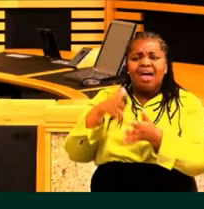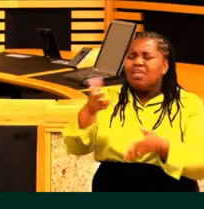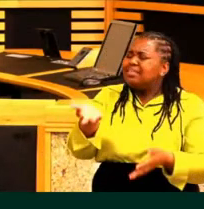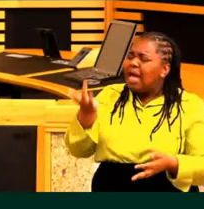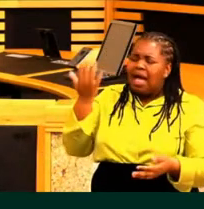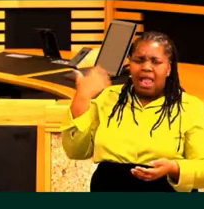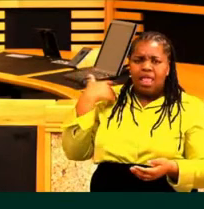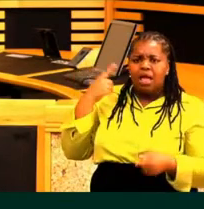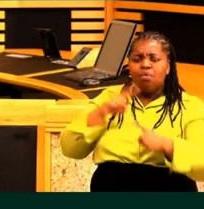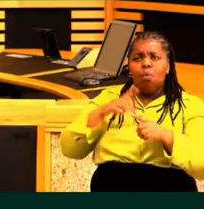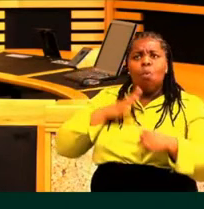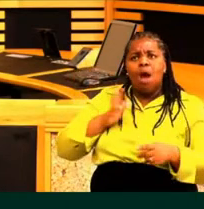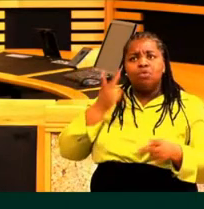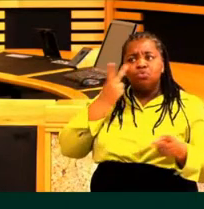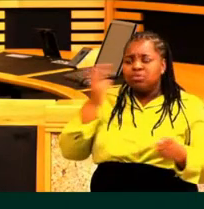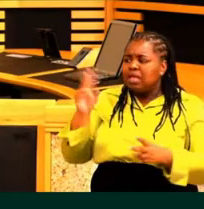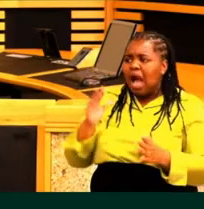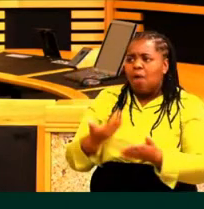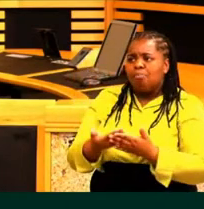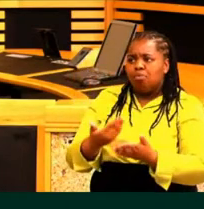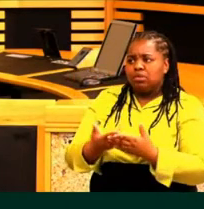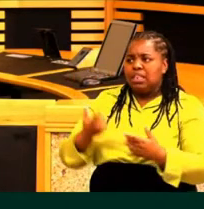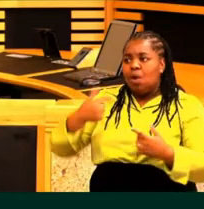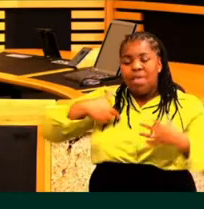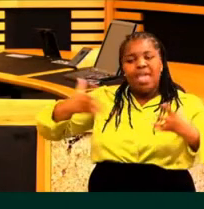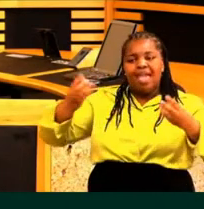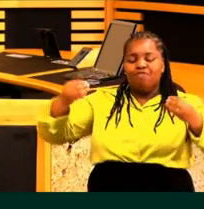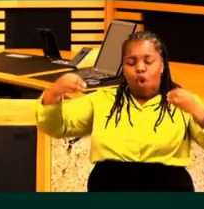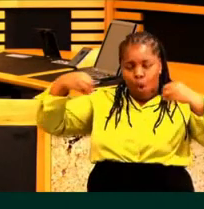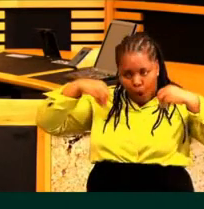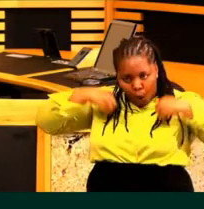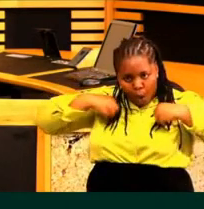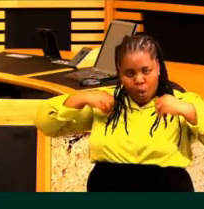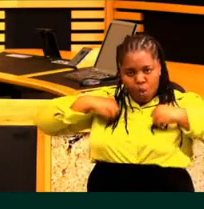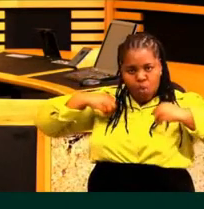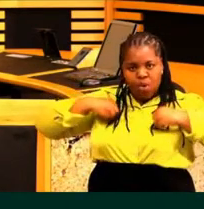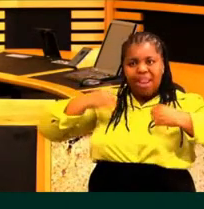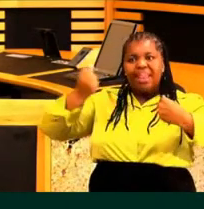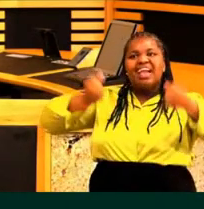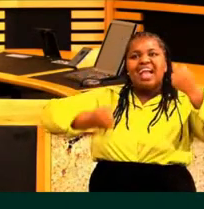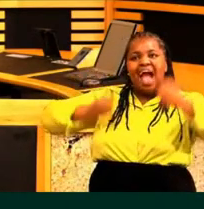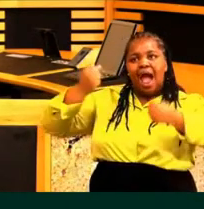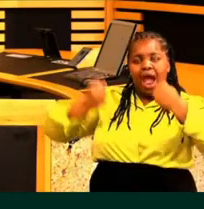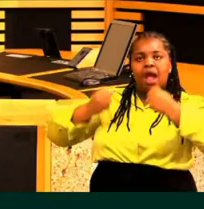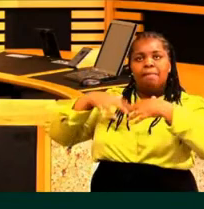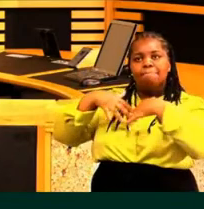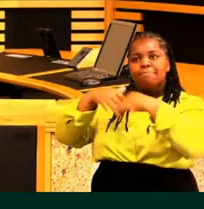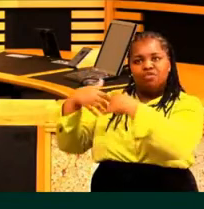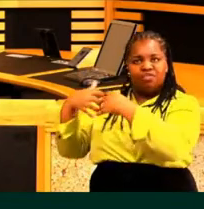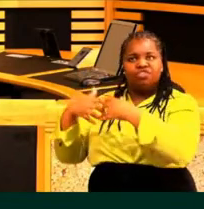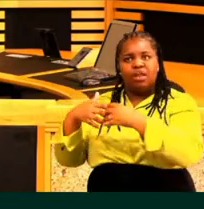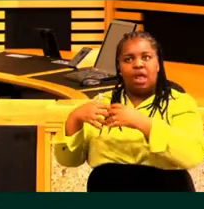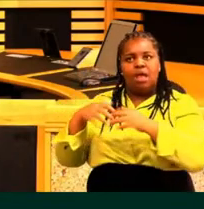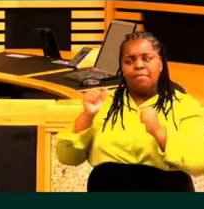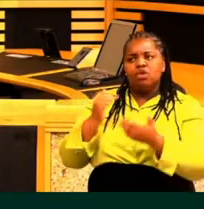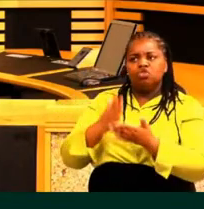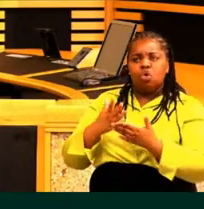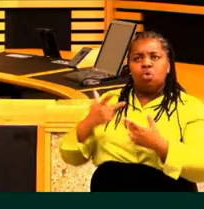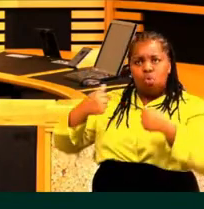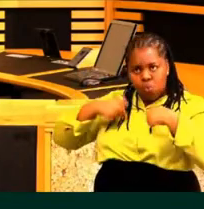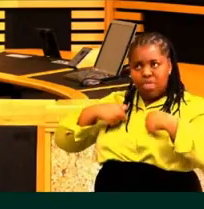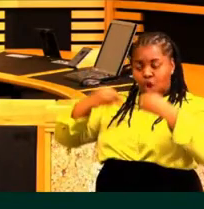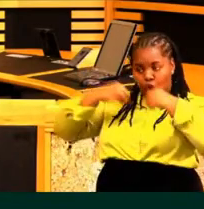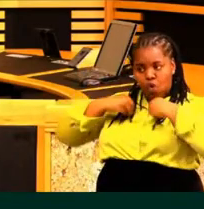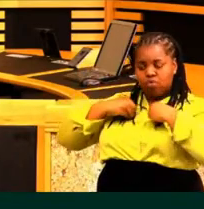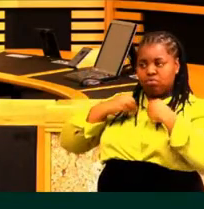we have to see how possible we have our own car manufacturer so that the investment we make in the sector it benefits